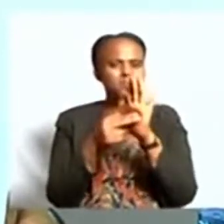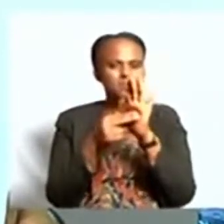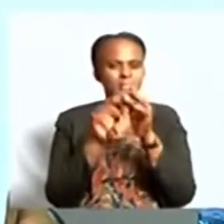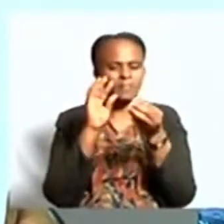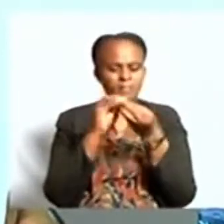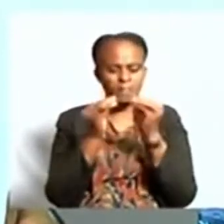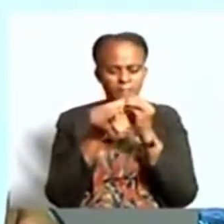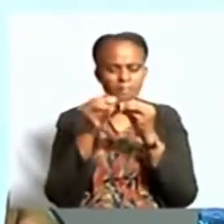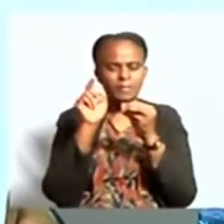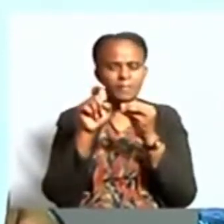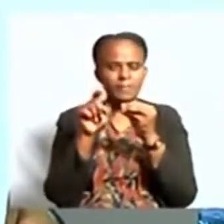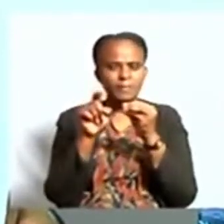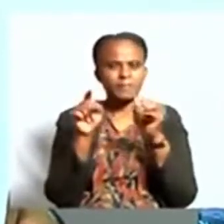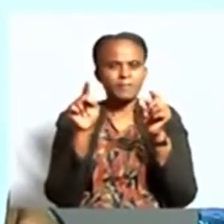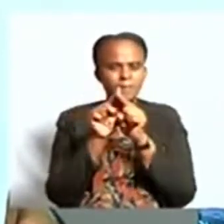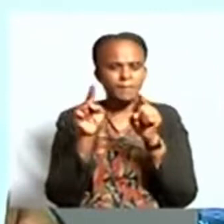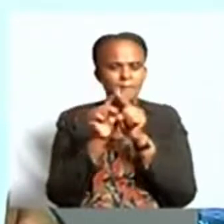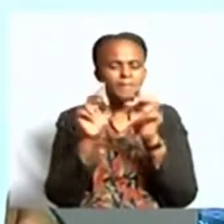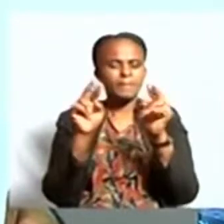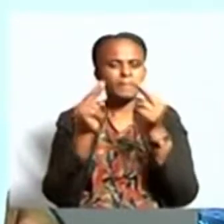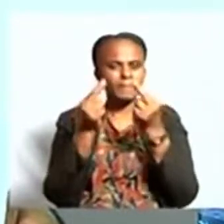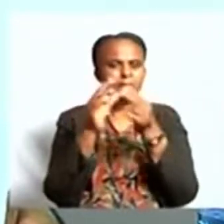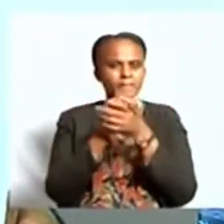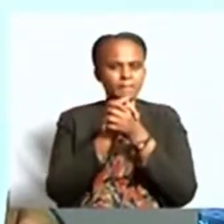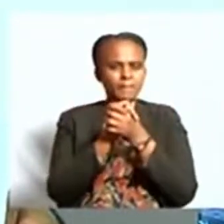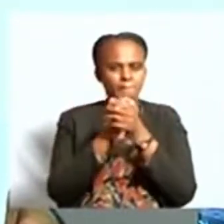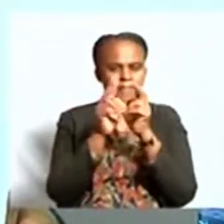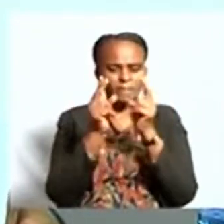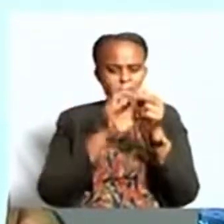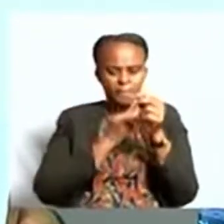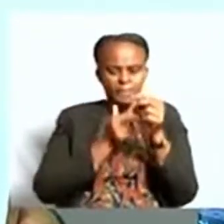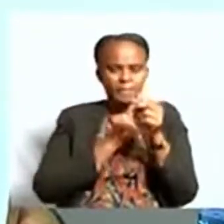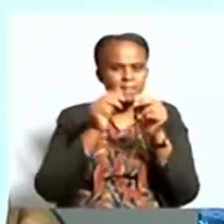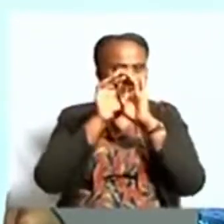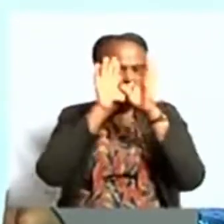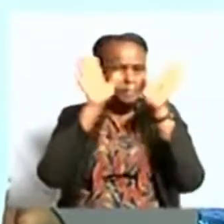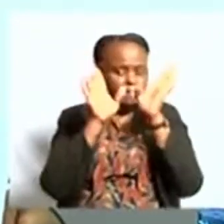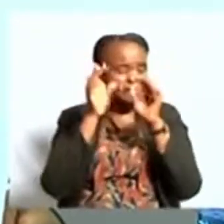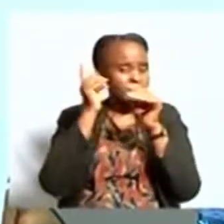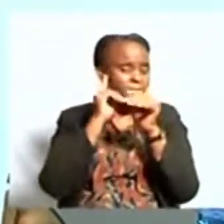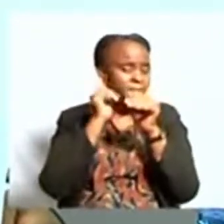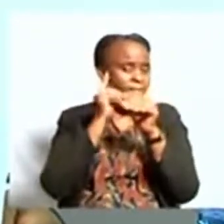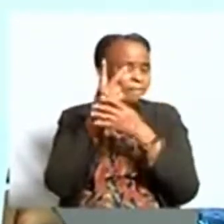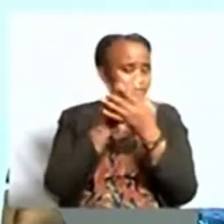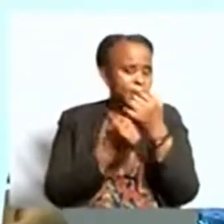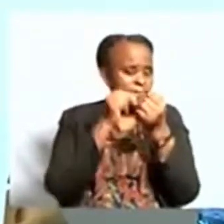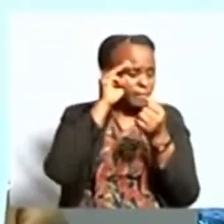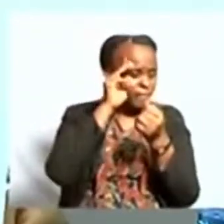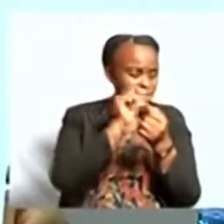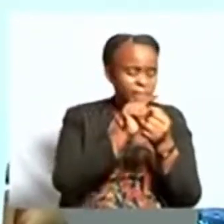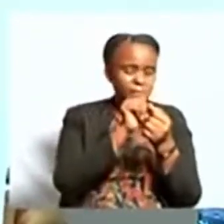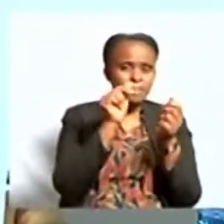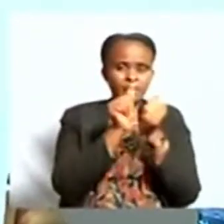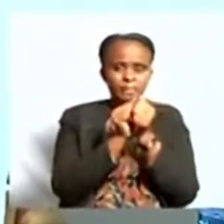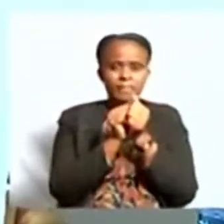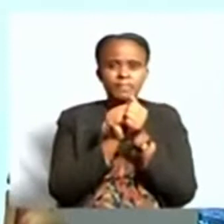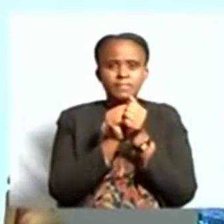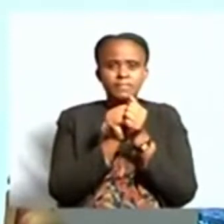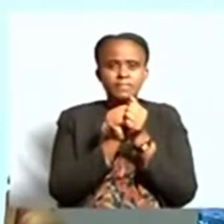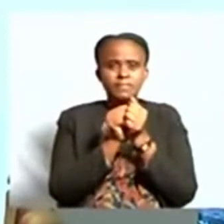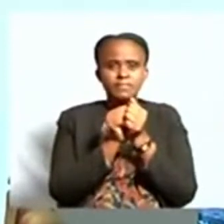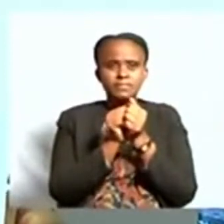figures need to be reconciled. So I want to get a clarification from both the ministry and